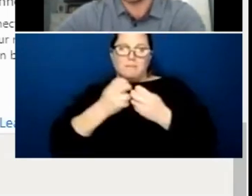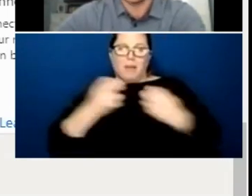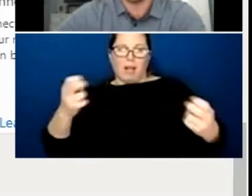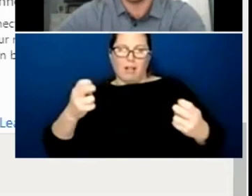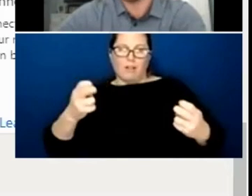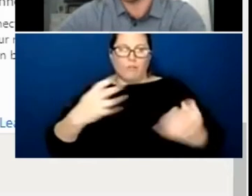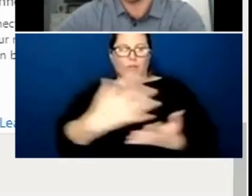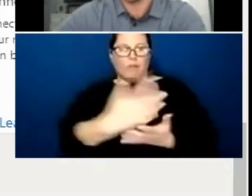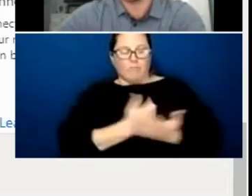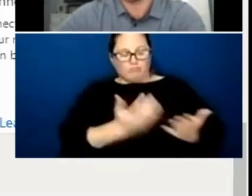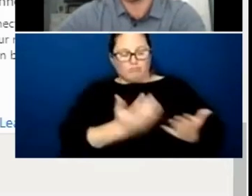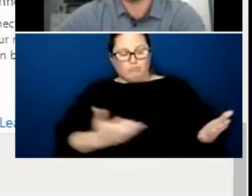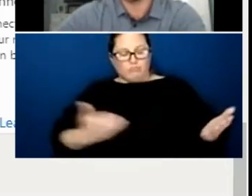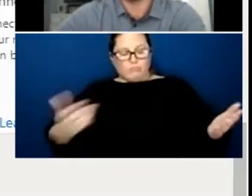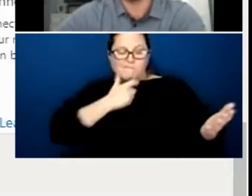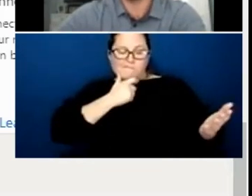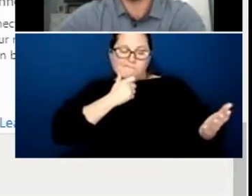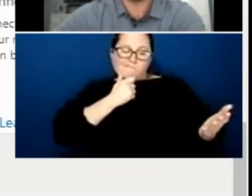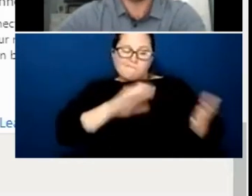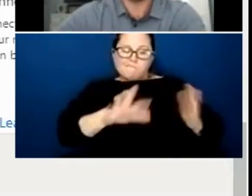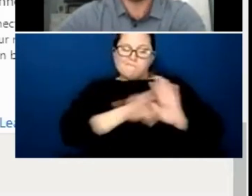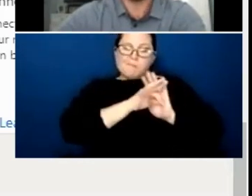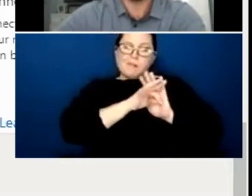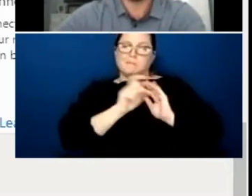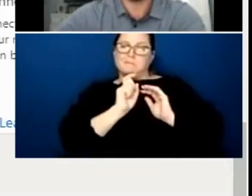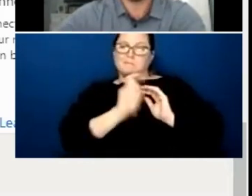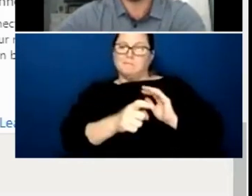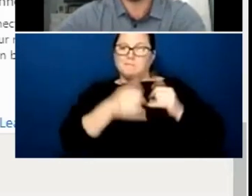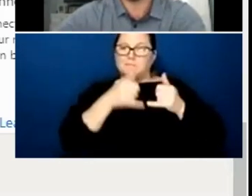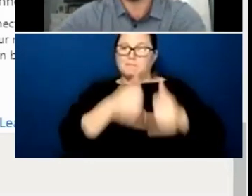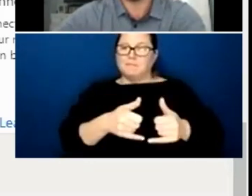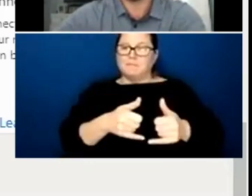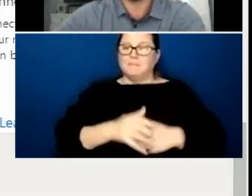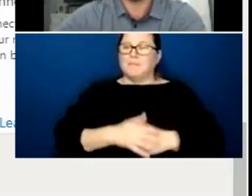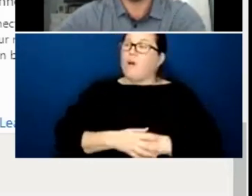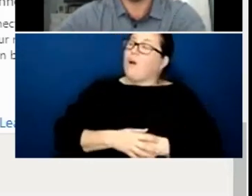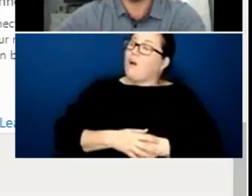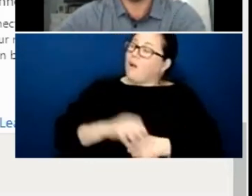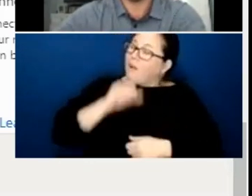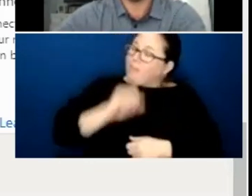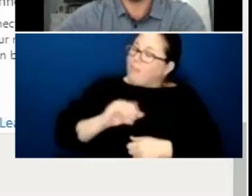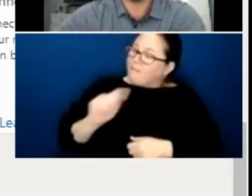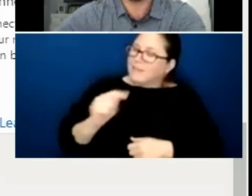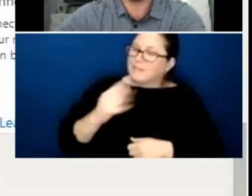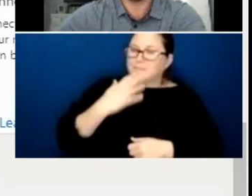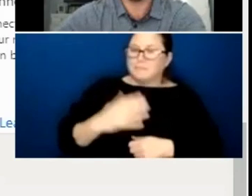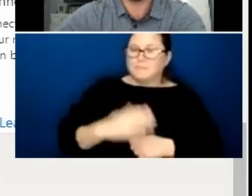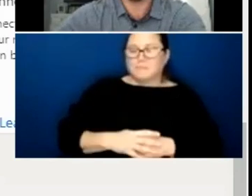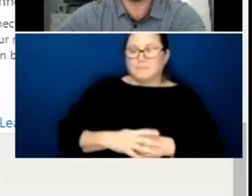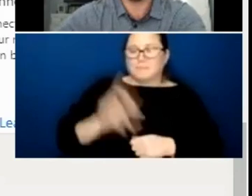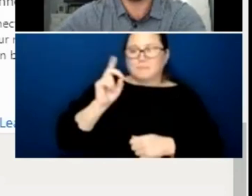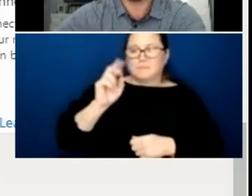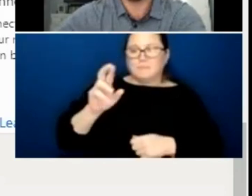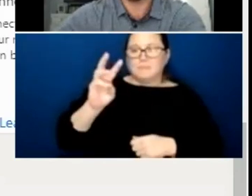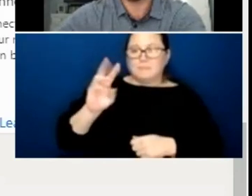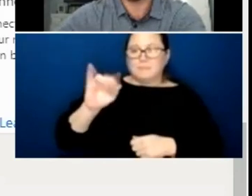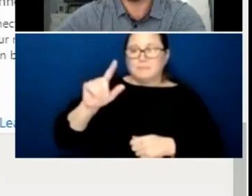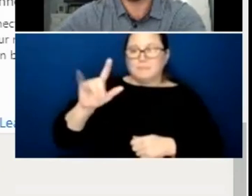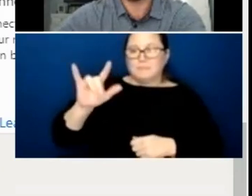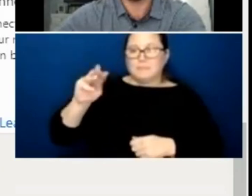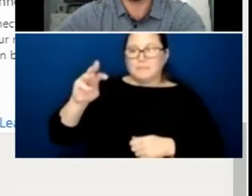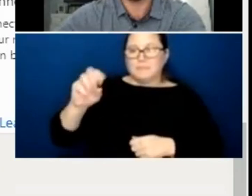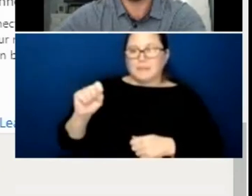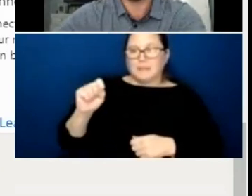to win the excellence awards, essentially. Love it. Love it. Thank you for that. Dr. Williams, what would it mean to you if somebody who came